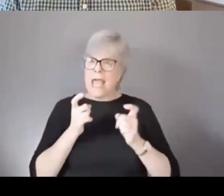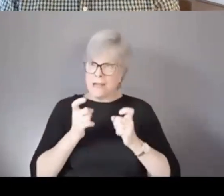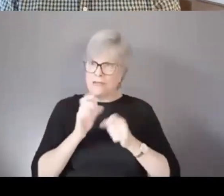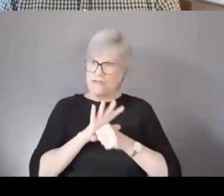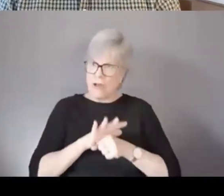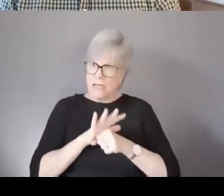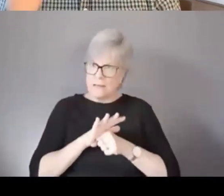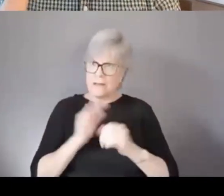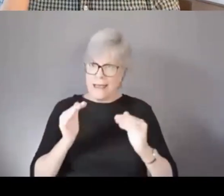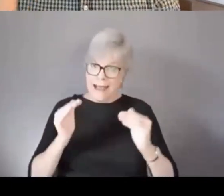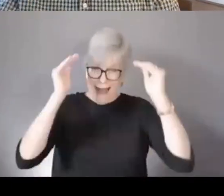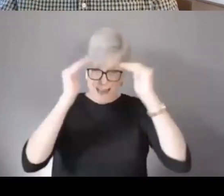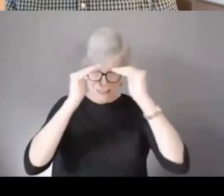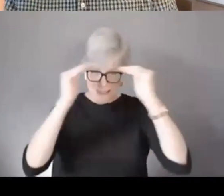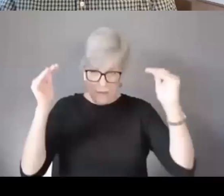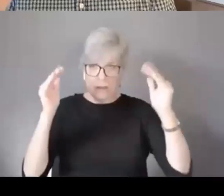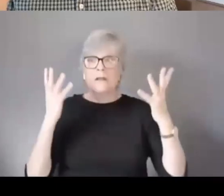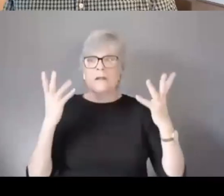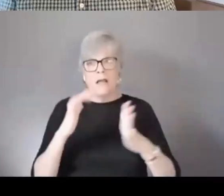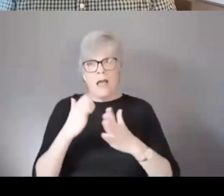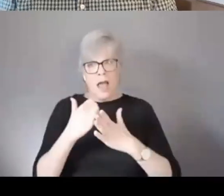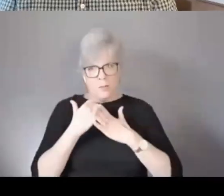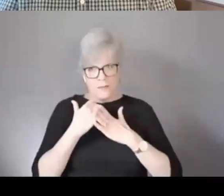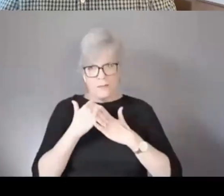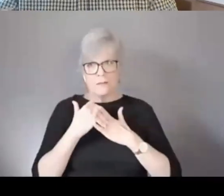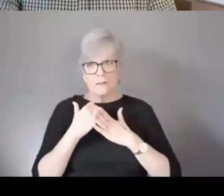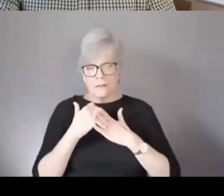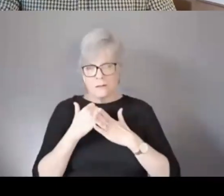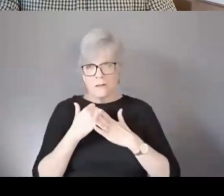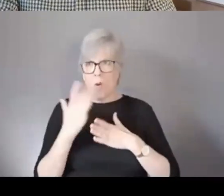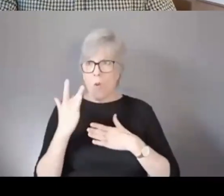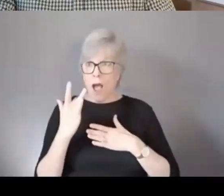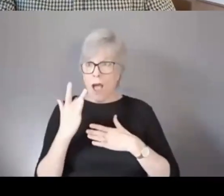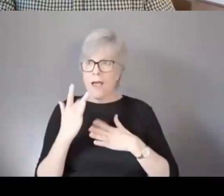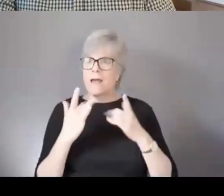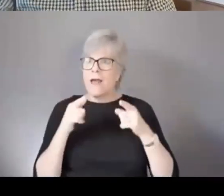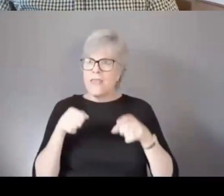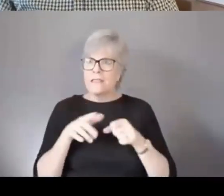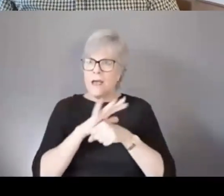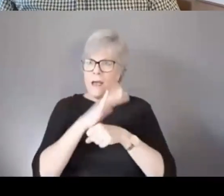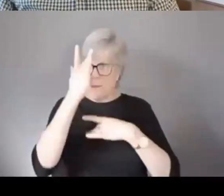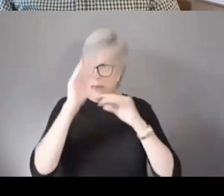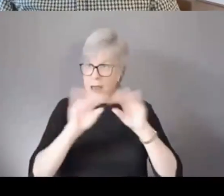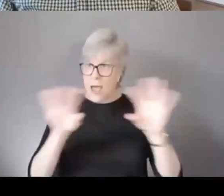to mental health in the pandemic, because we're being asked to be so flexible psychologically